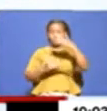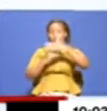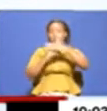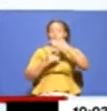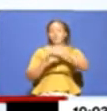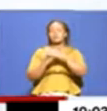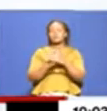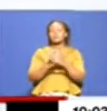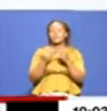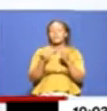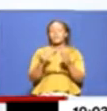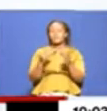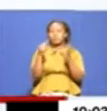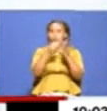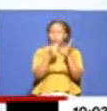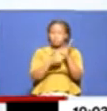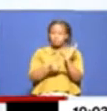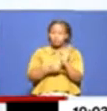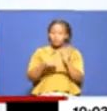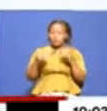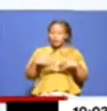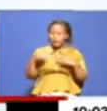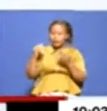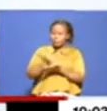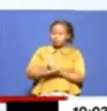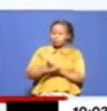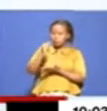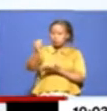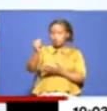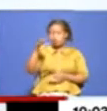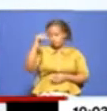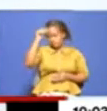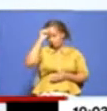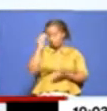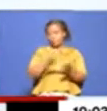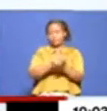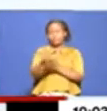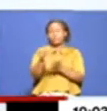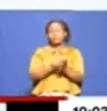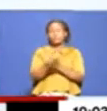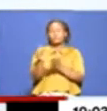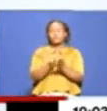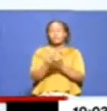Commission have been sent to the government printer for publication in the Kenya Gazette.